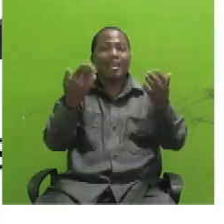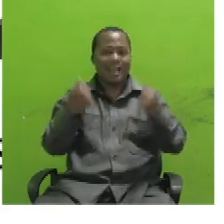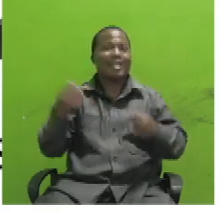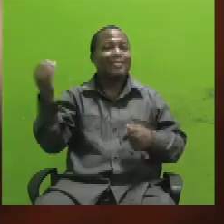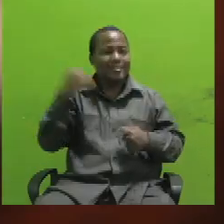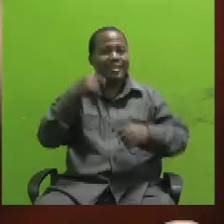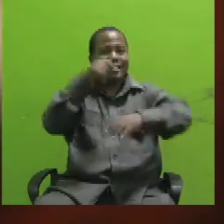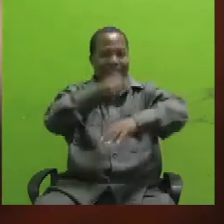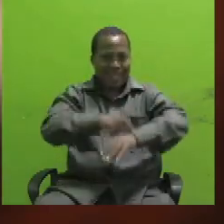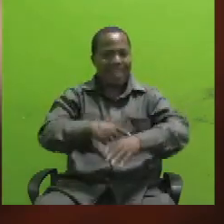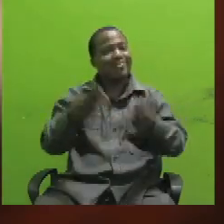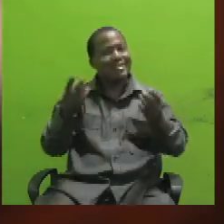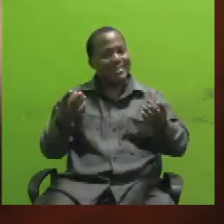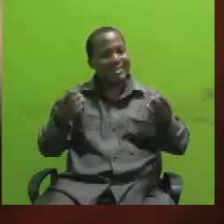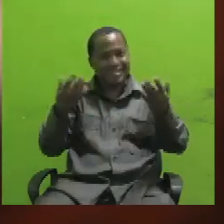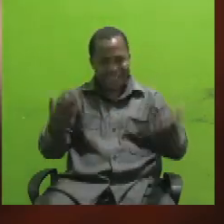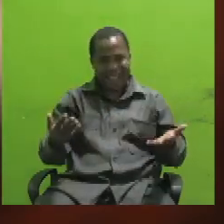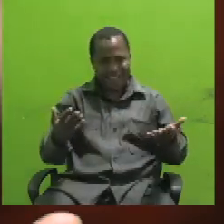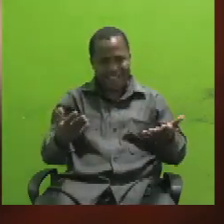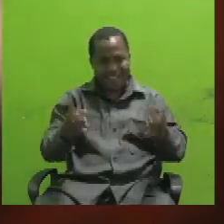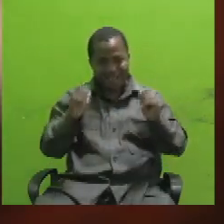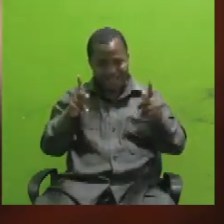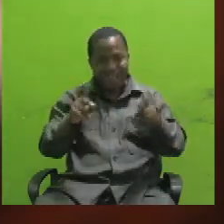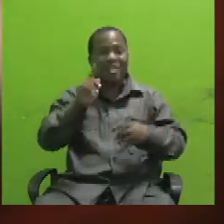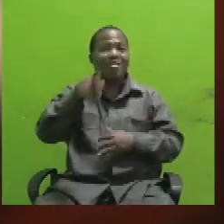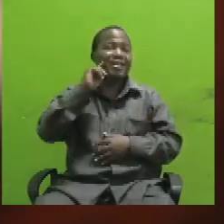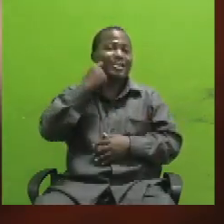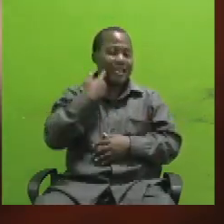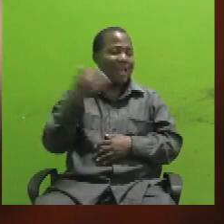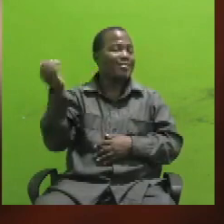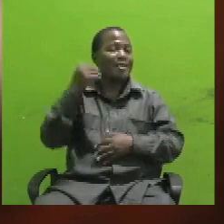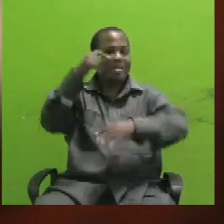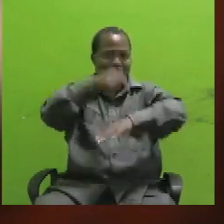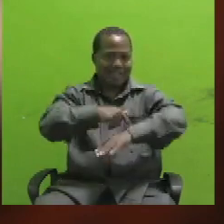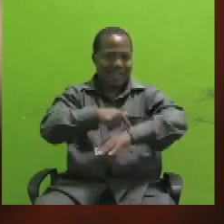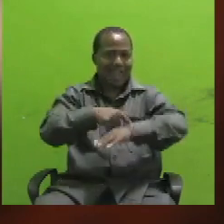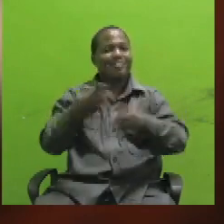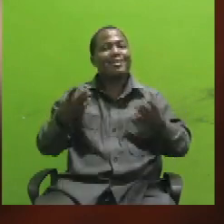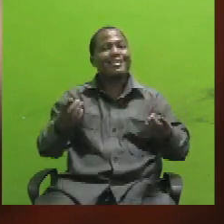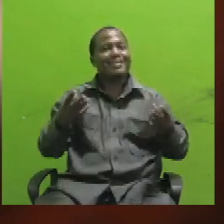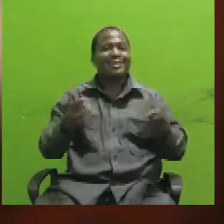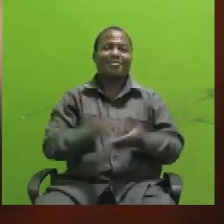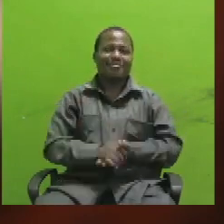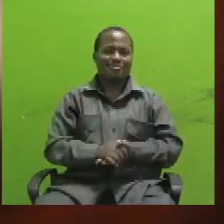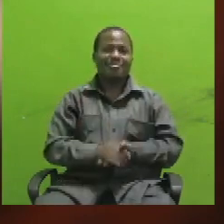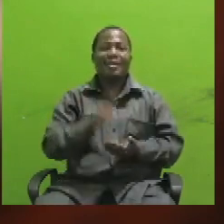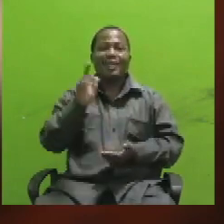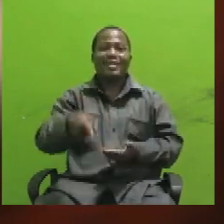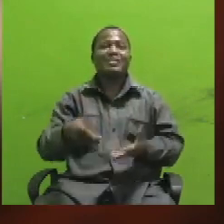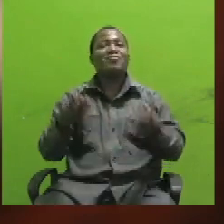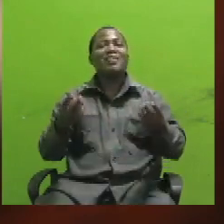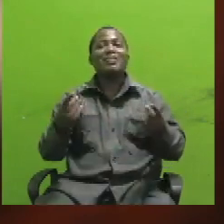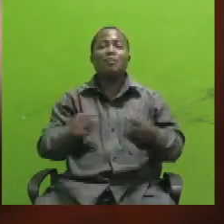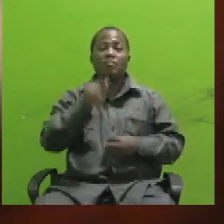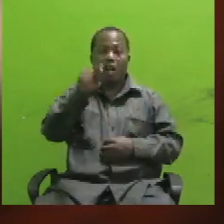the time easily now, is it? You can try to tell the time easily. It is very simple